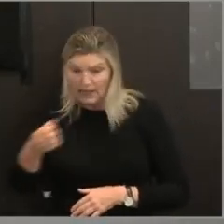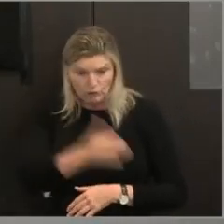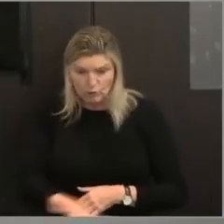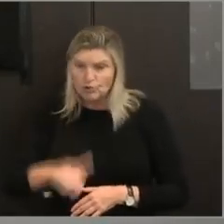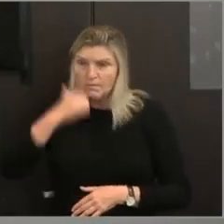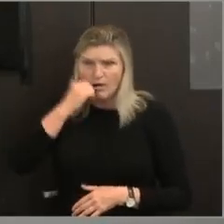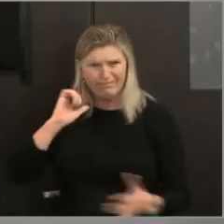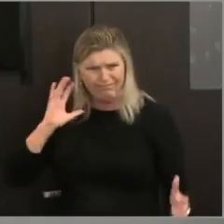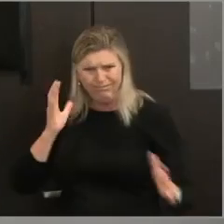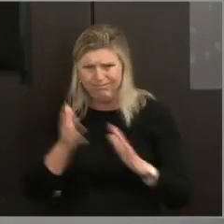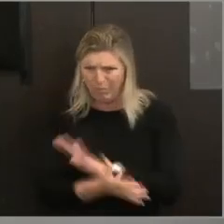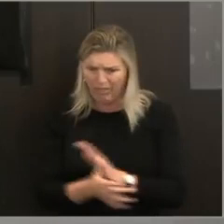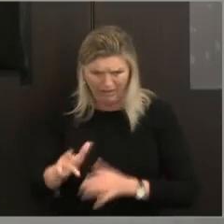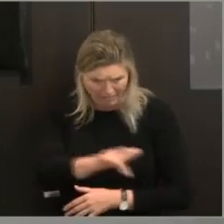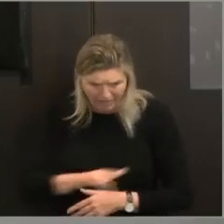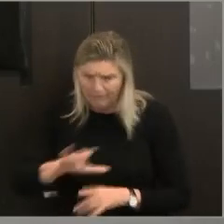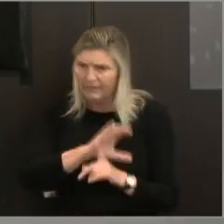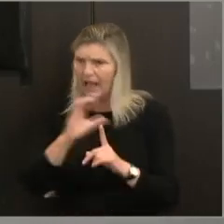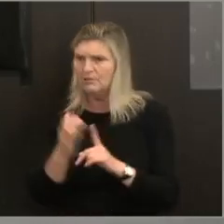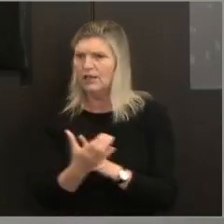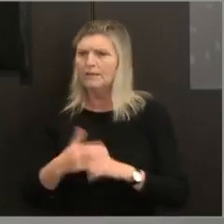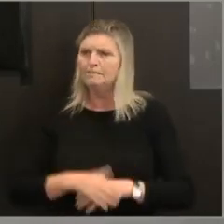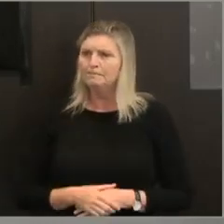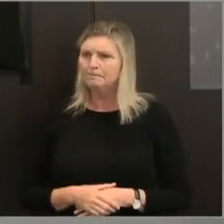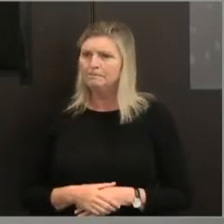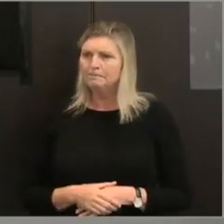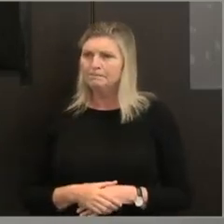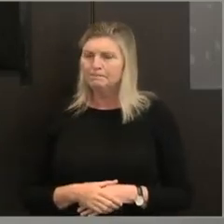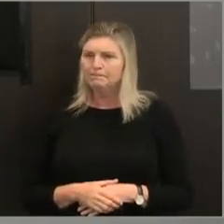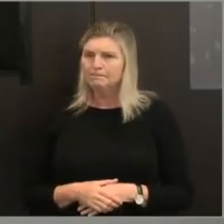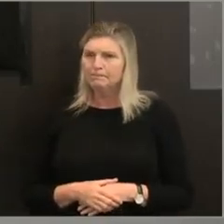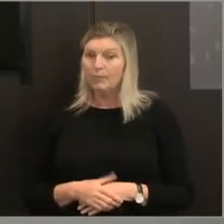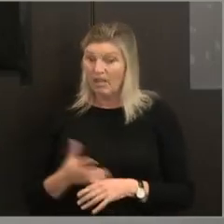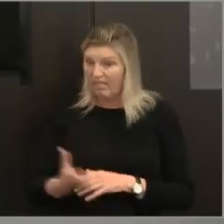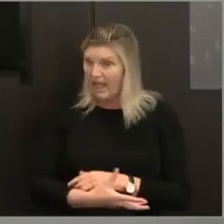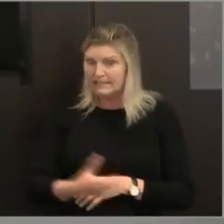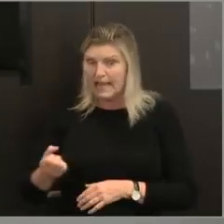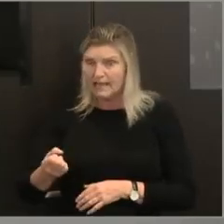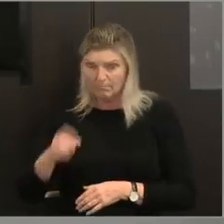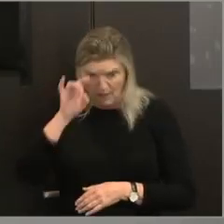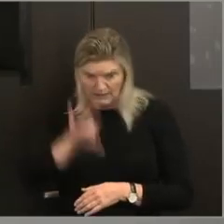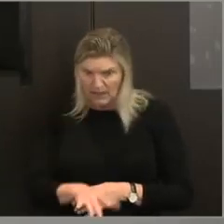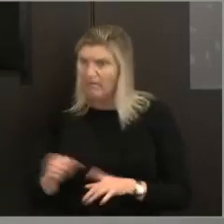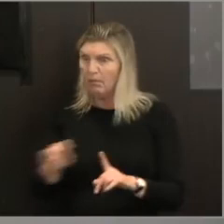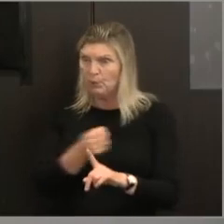that destructive intent. The taking itself is an abuse.